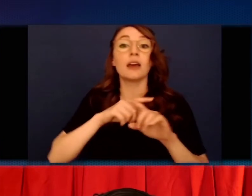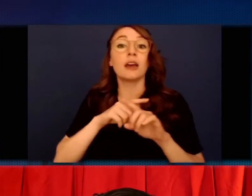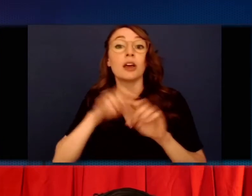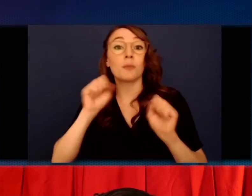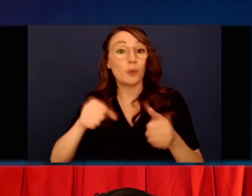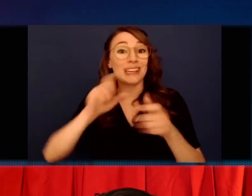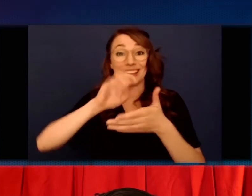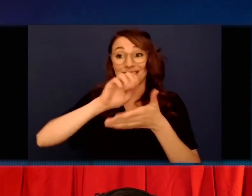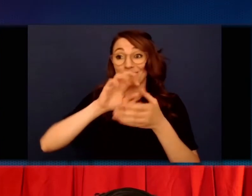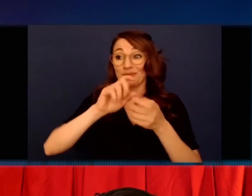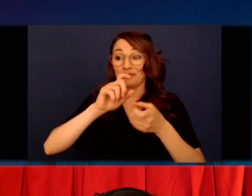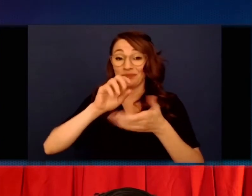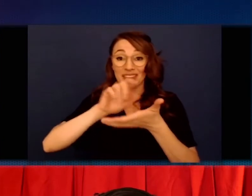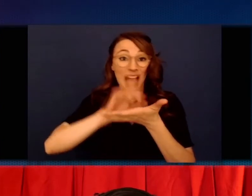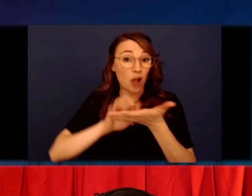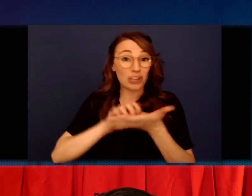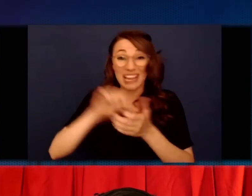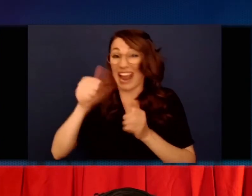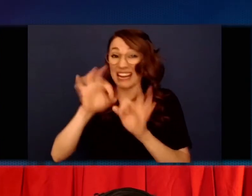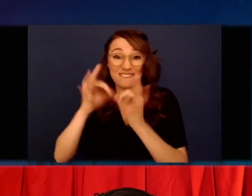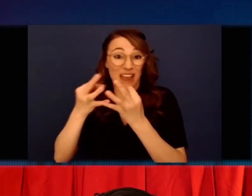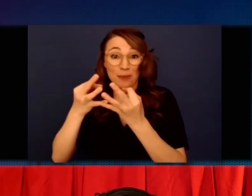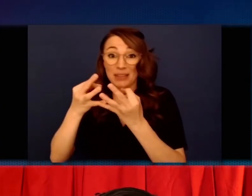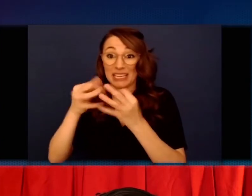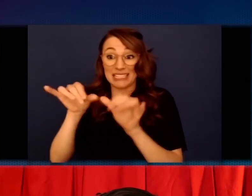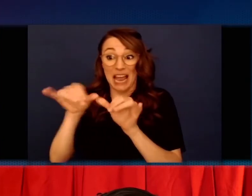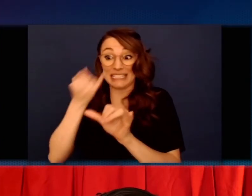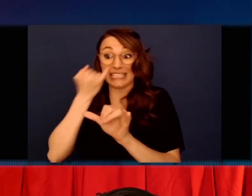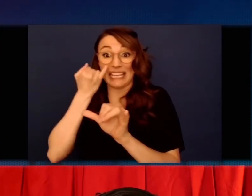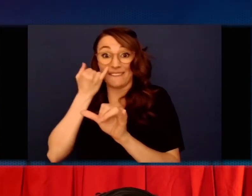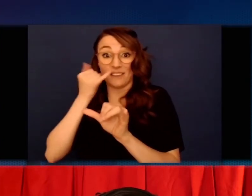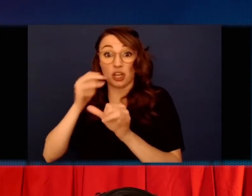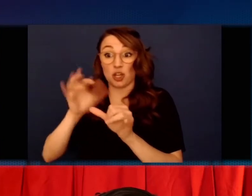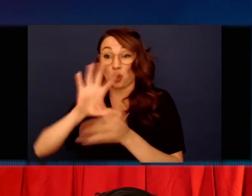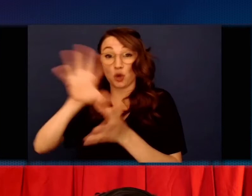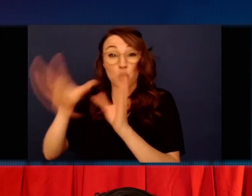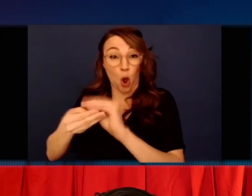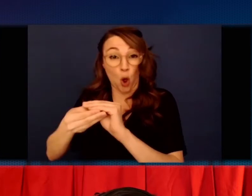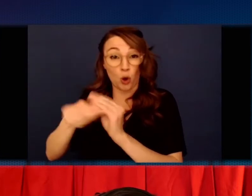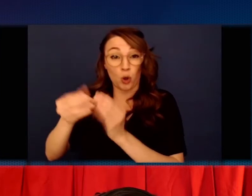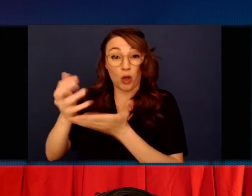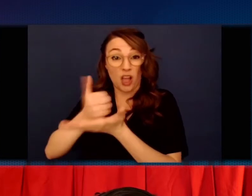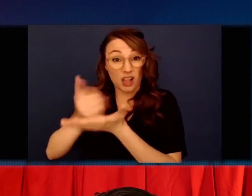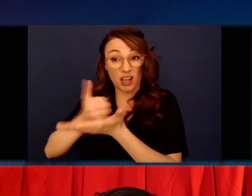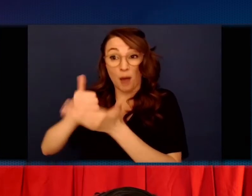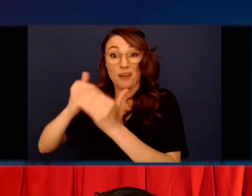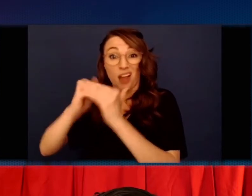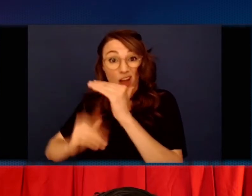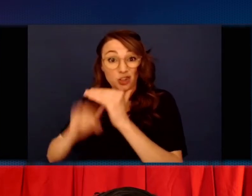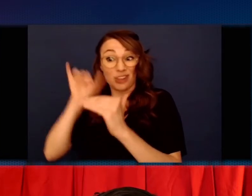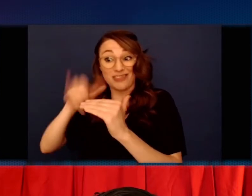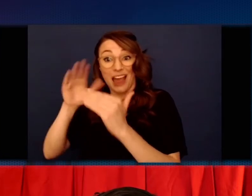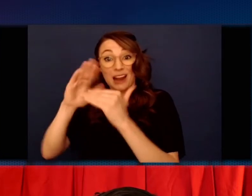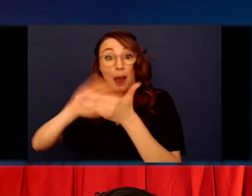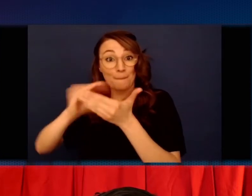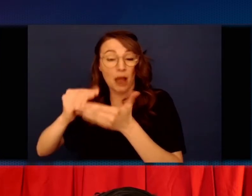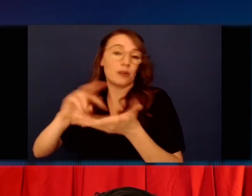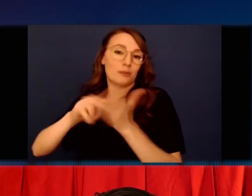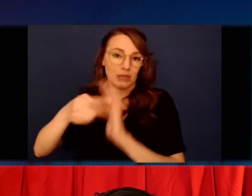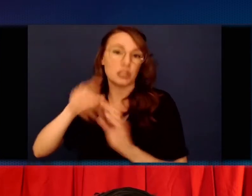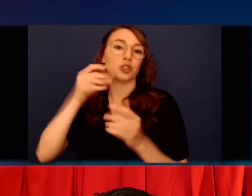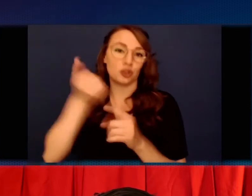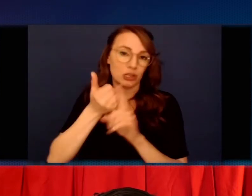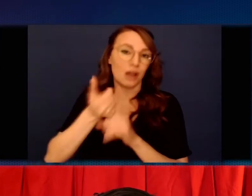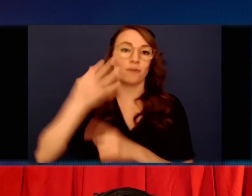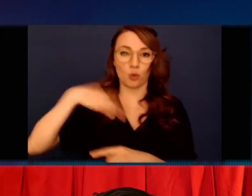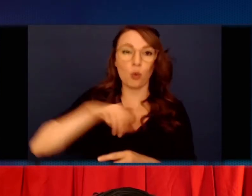size, and so long as you make less than that, you qualify for the program. The Pathways to Financial Stability really